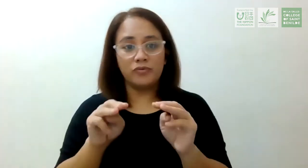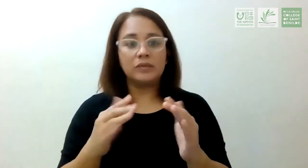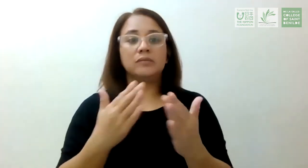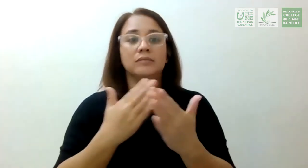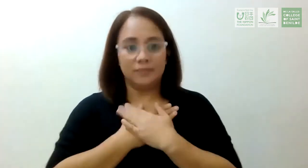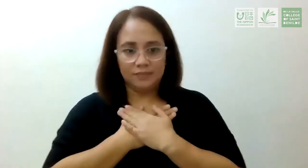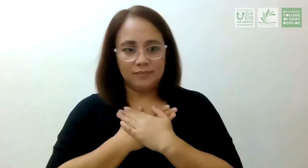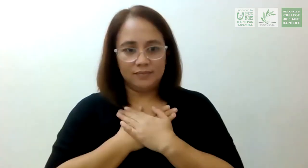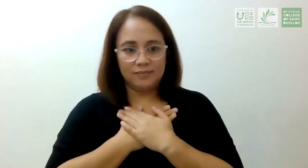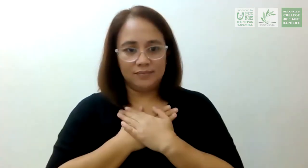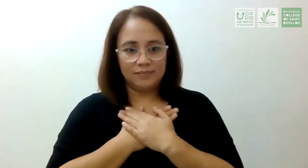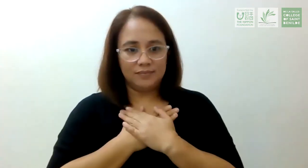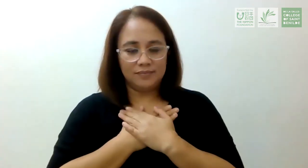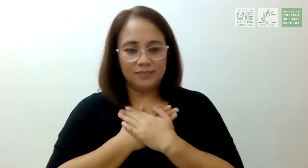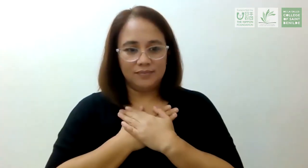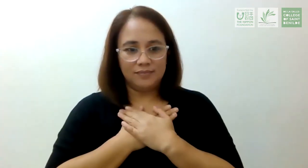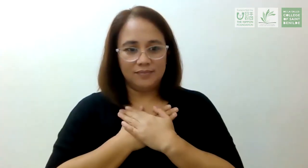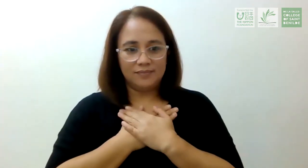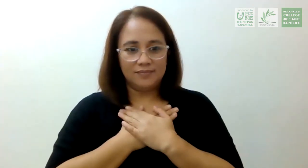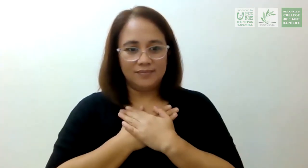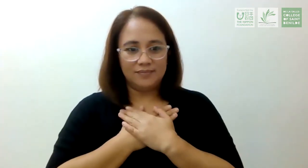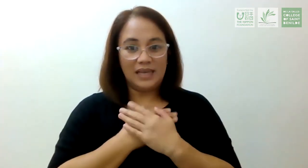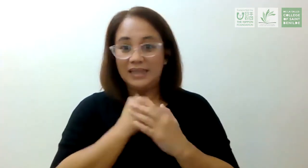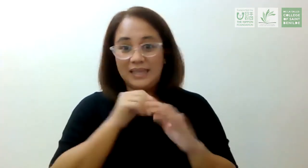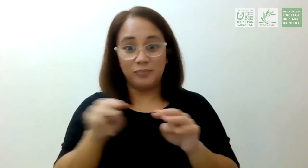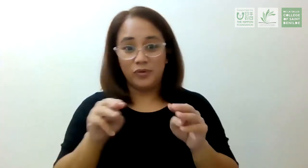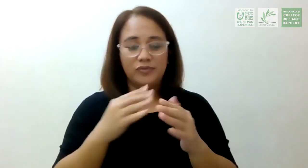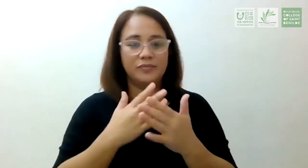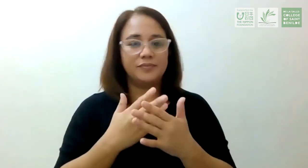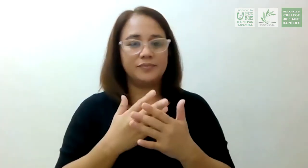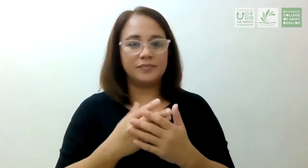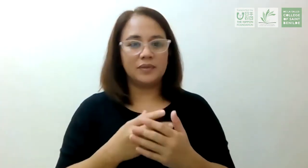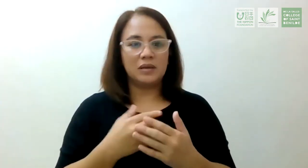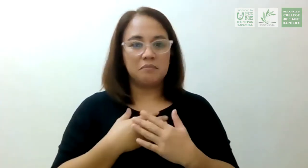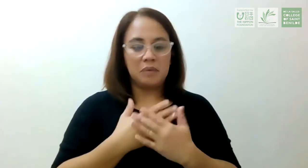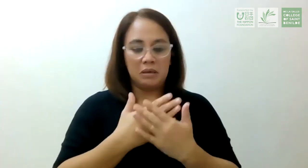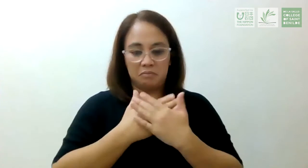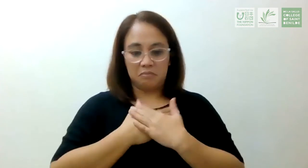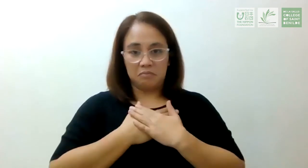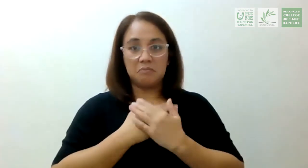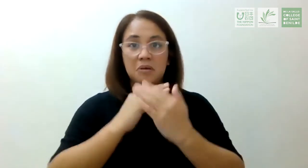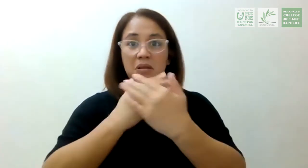mean, it's not I love you and you love me.